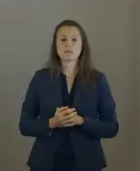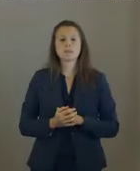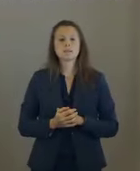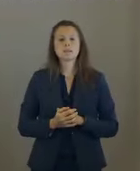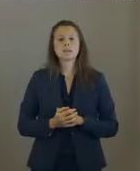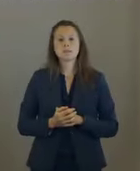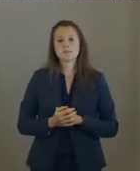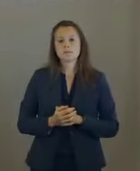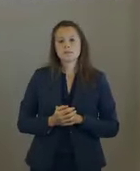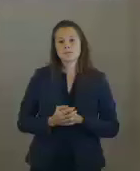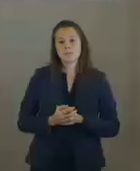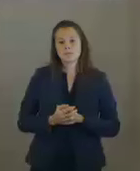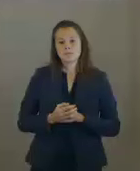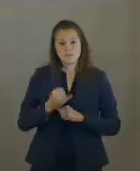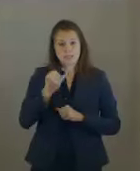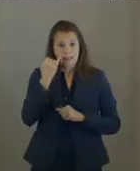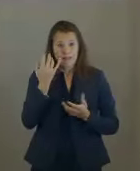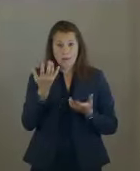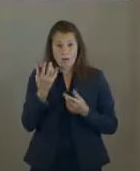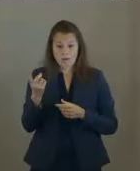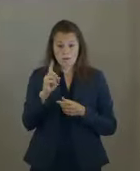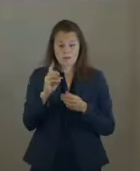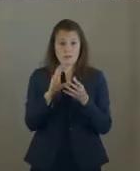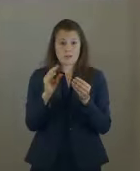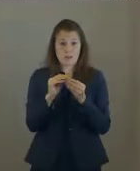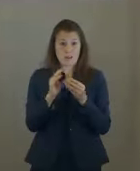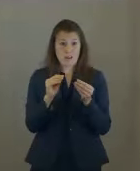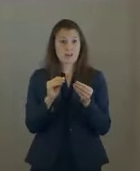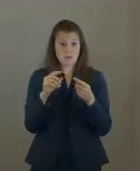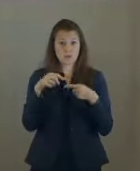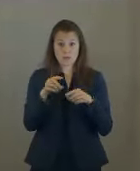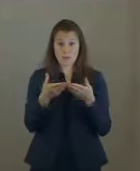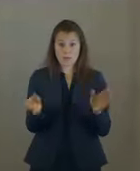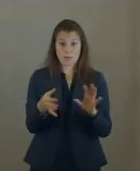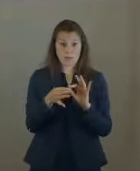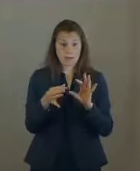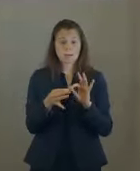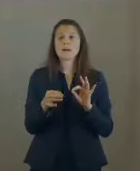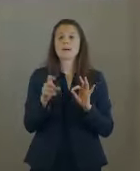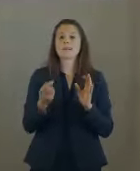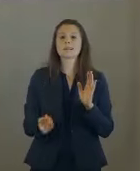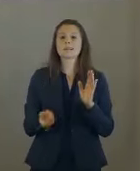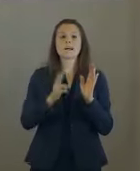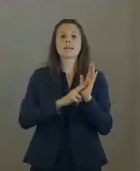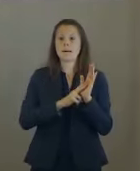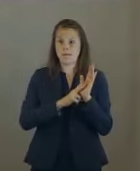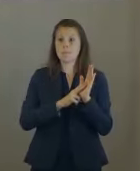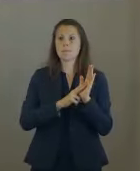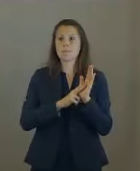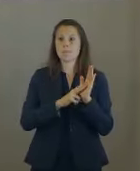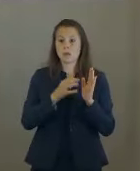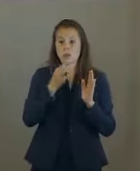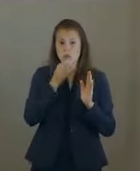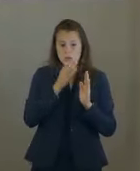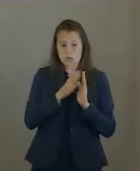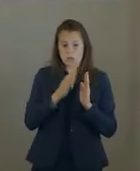attendees wish to speak during the public comment portion of the meeting, you must sign up and do so within the next